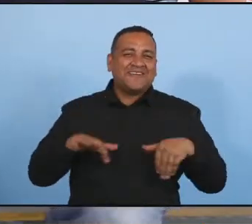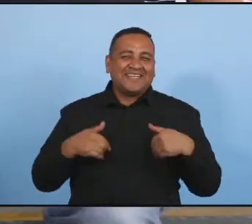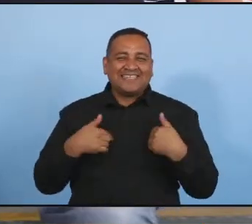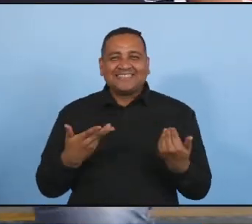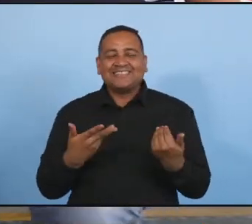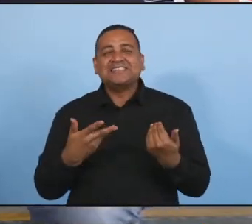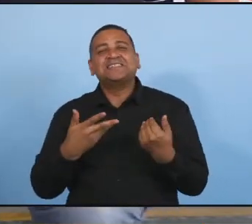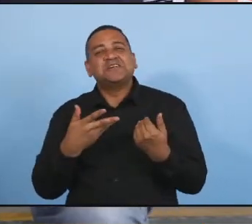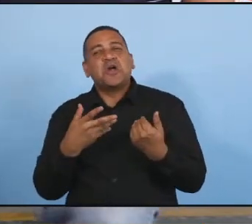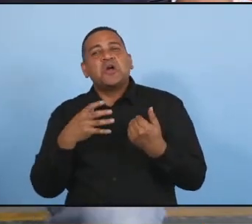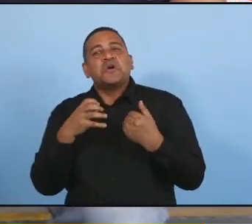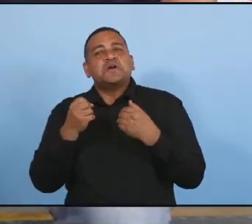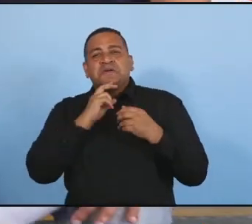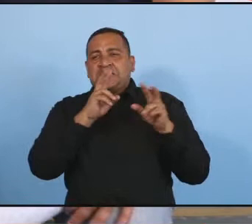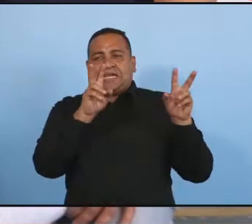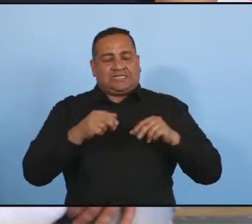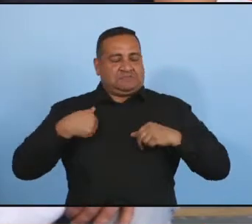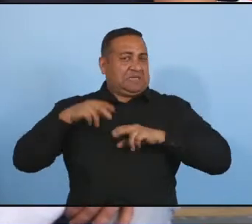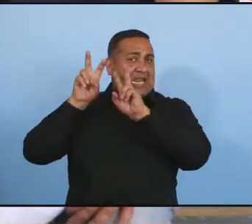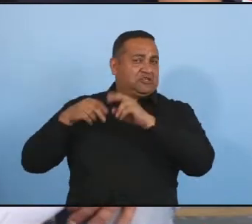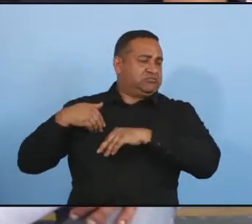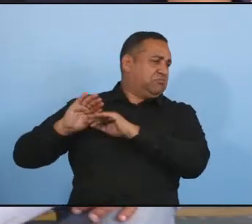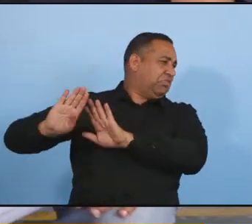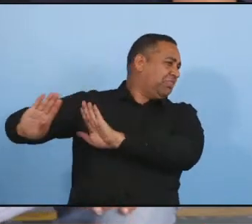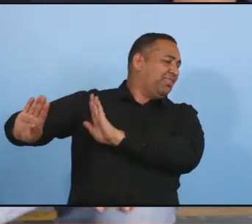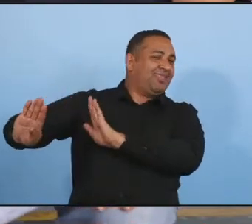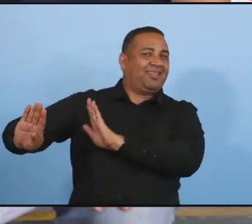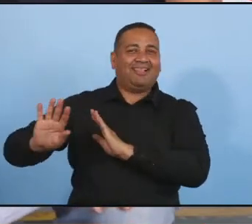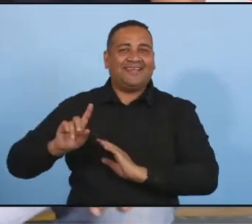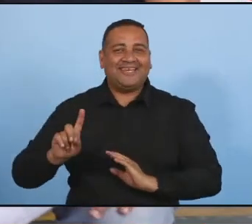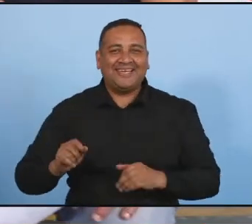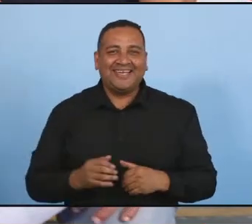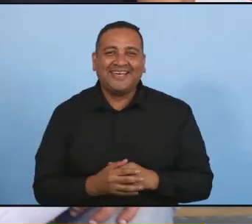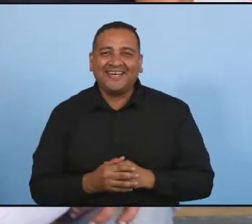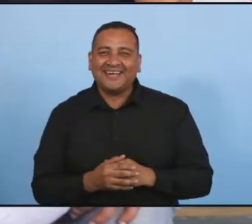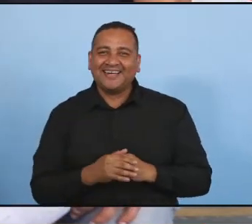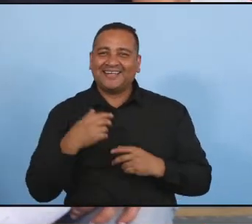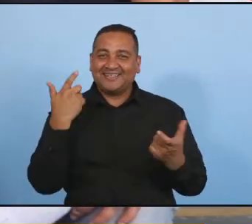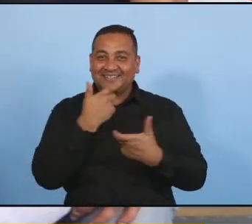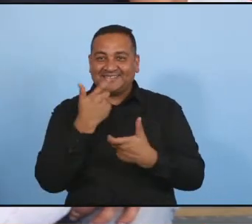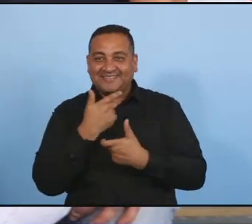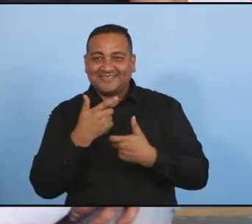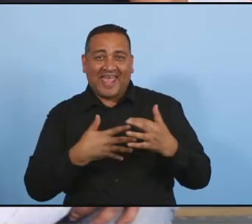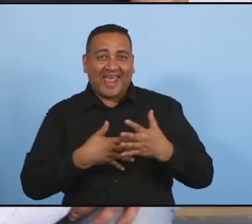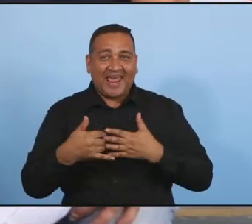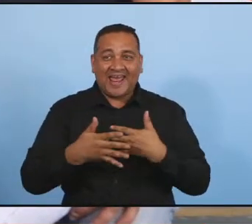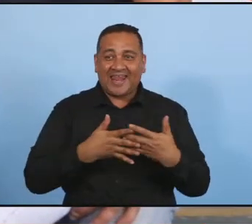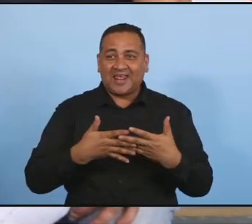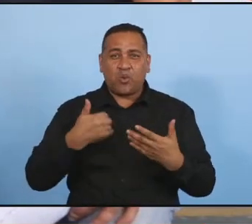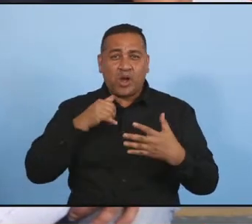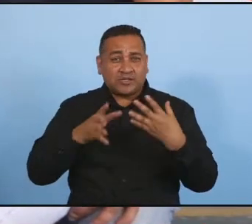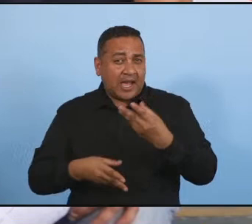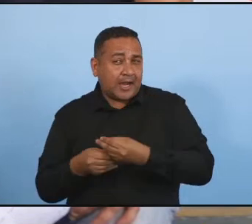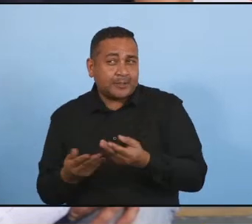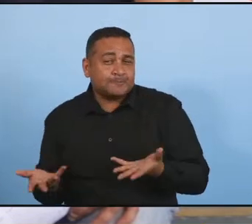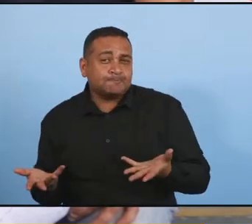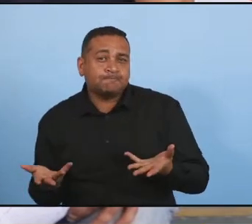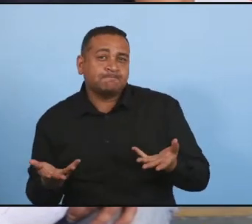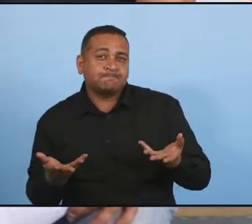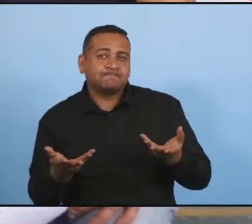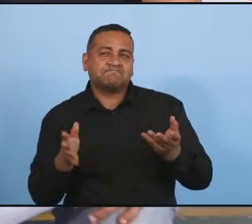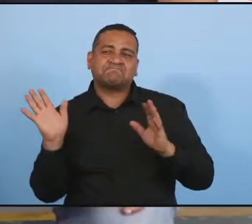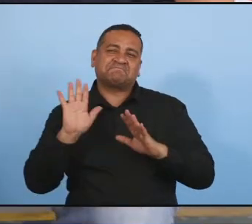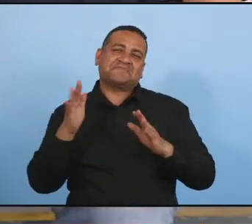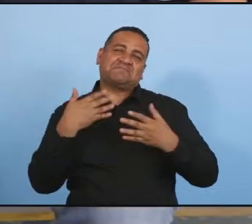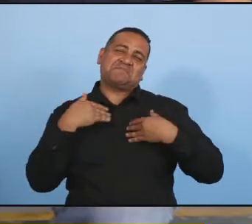We're not going to have any poofs. But Robert, is there anything else you would like to add? Everything is fine. Listen, thank